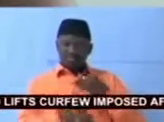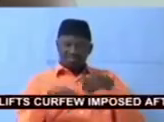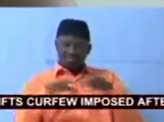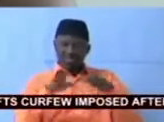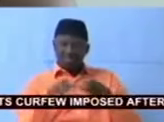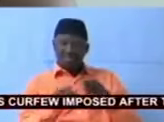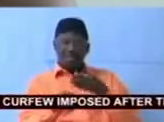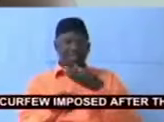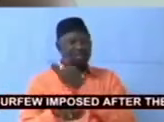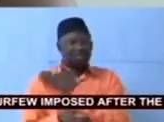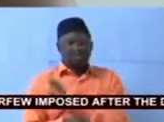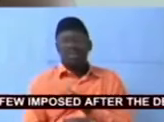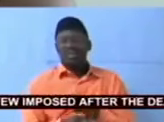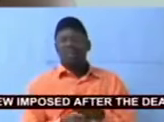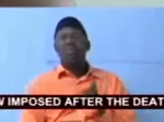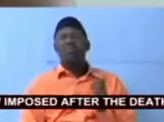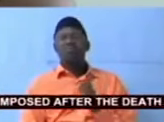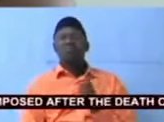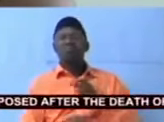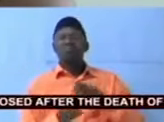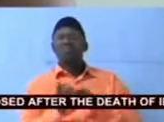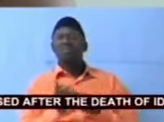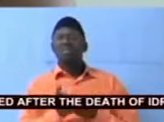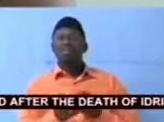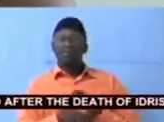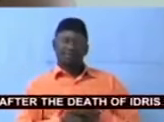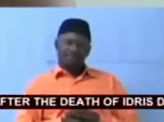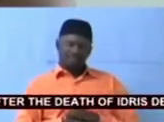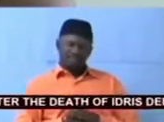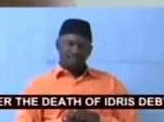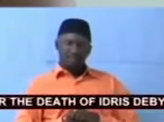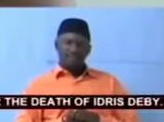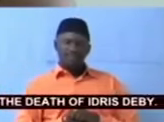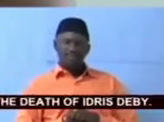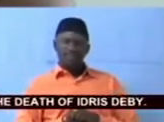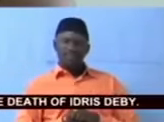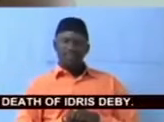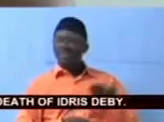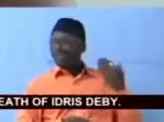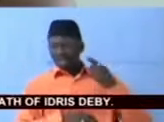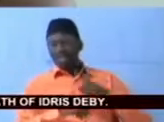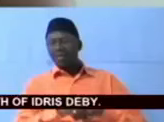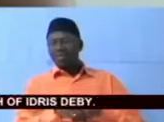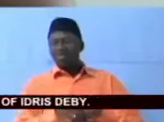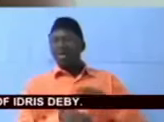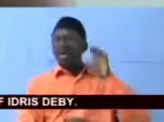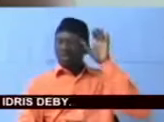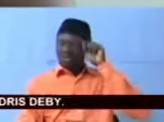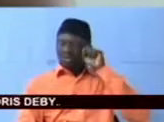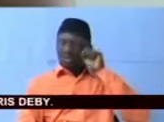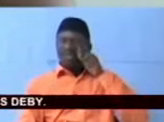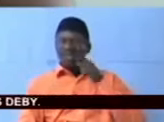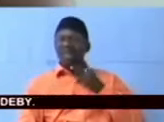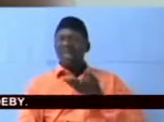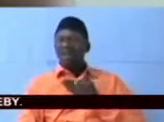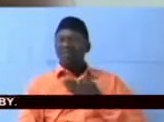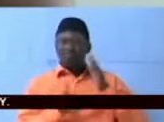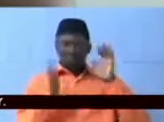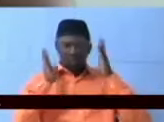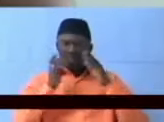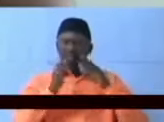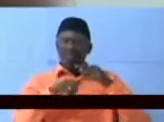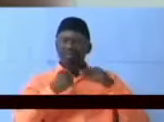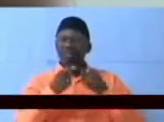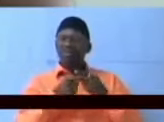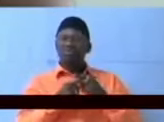né dañ ko daxalum téké. The CJ at the time I understand had issues regarding some judicial decisions that were